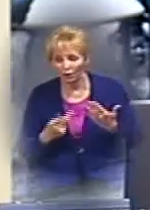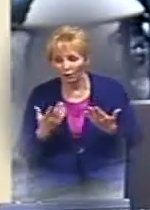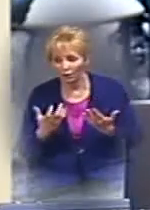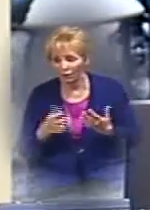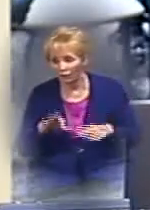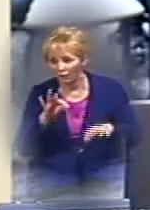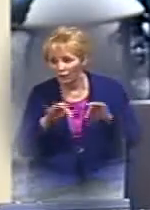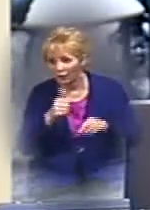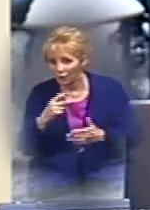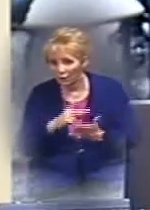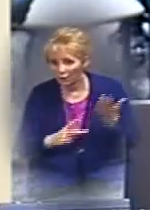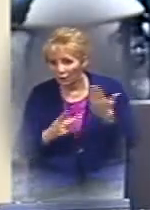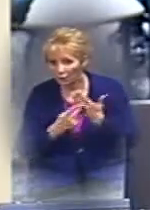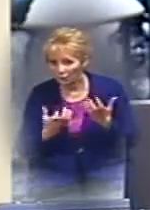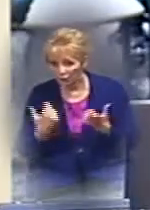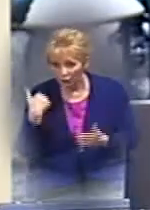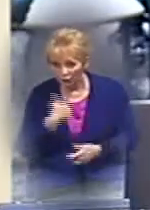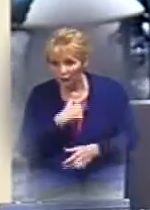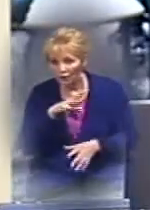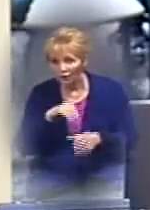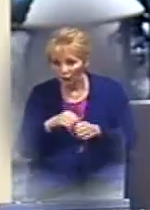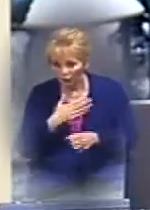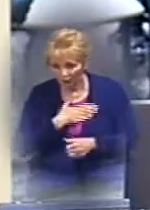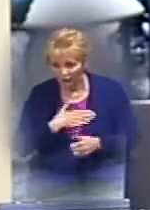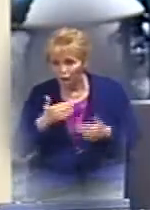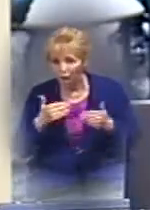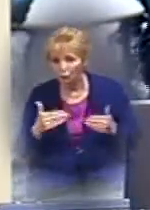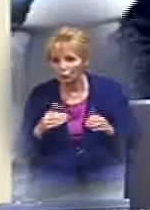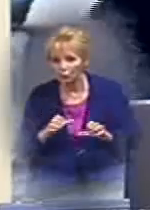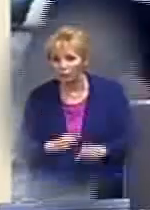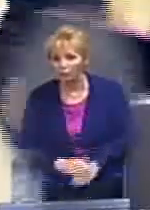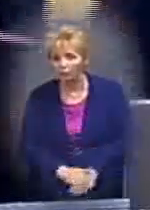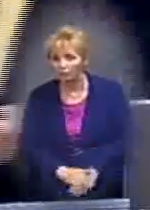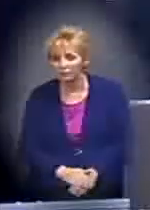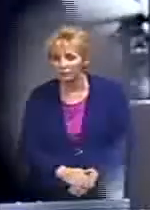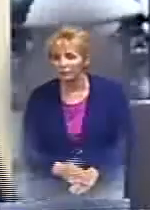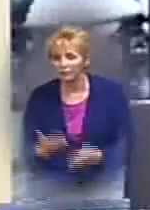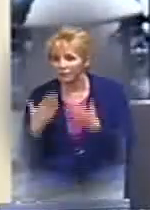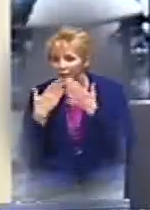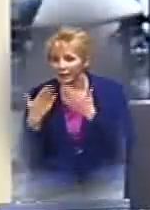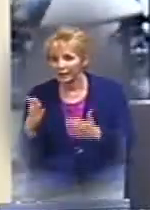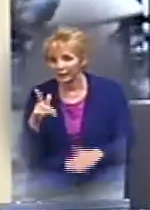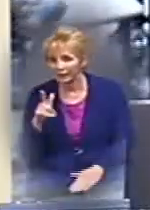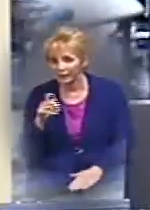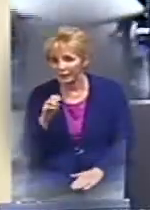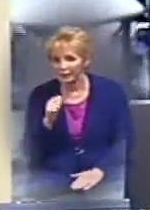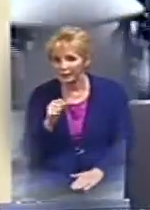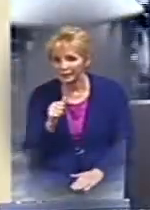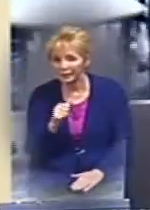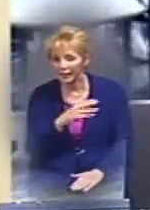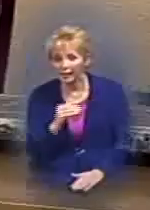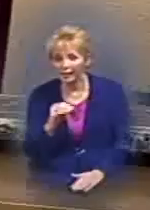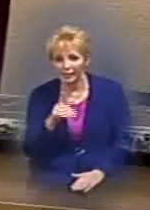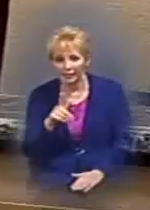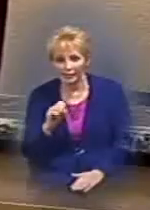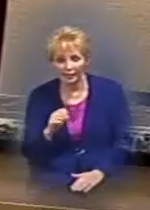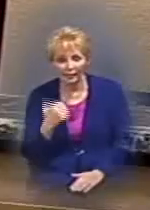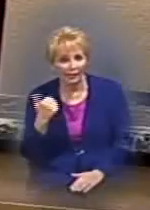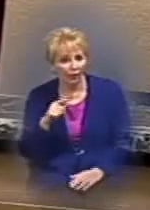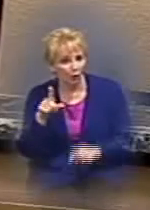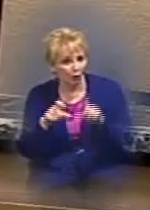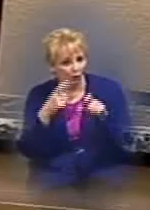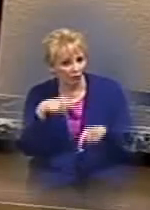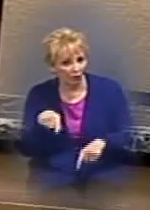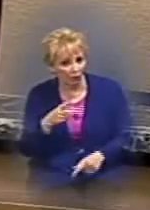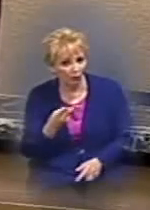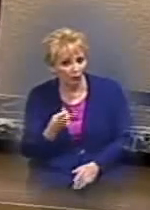other programs that you'd like for us to be involved with, please do so. Thank you, Lisa and Lee. Appreciate it very much. Any questions of Lisa or Lee?